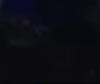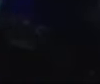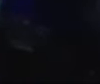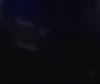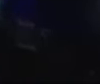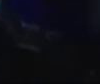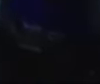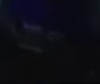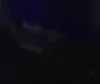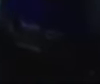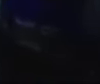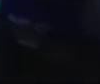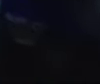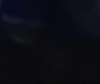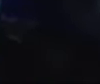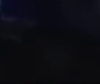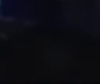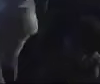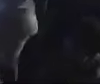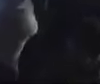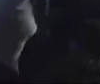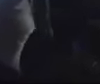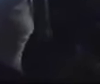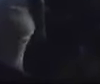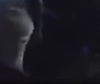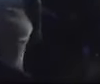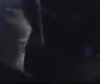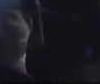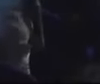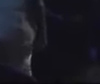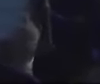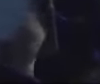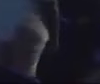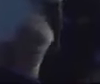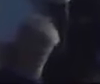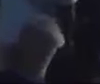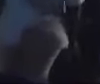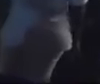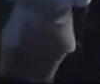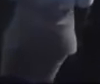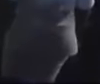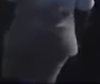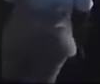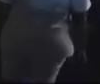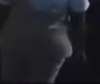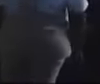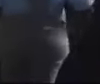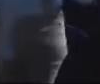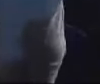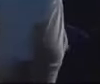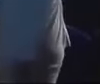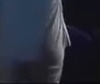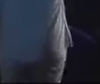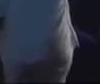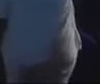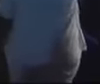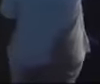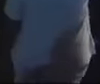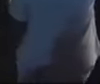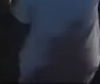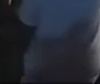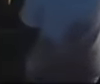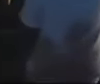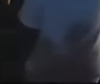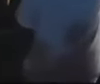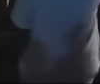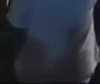day. There are powers that depend on these elemental forces. And I want to pray and release someone now. I'm going